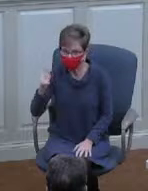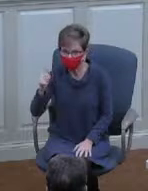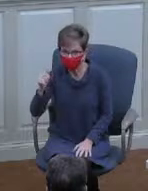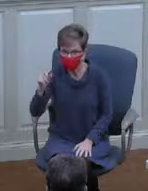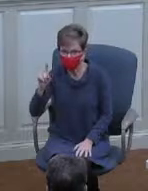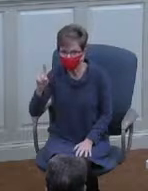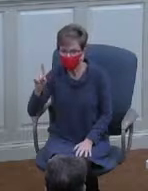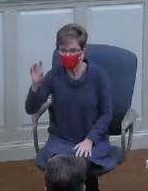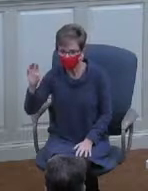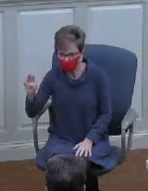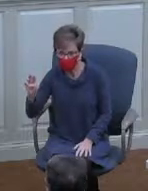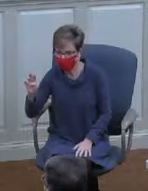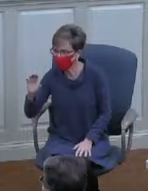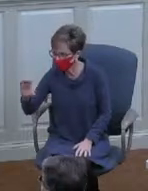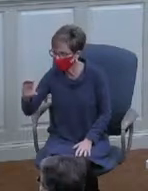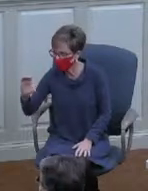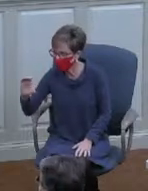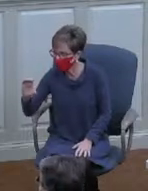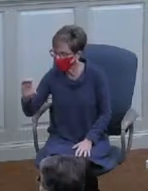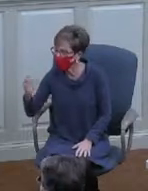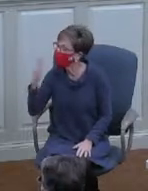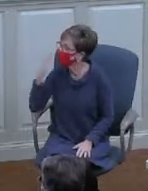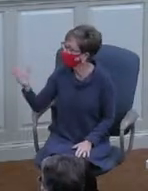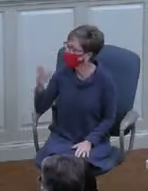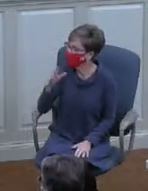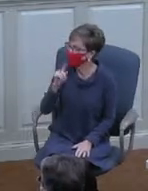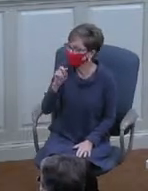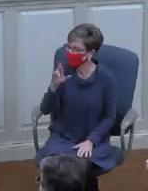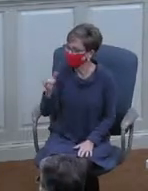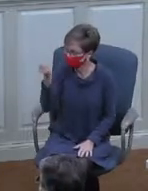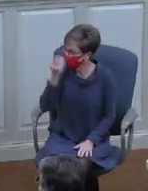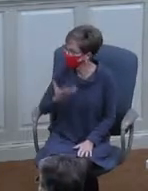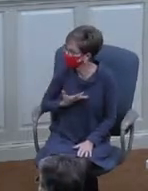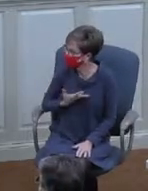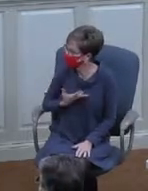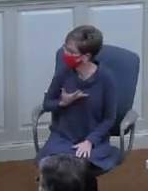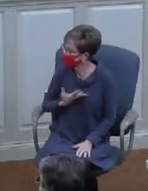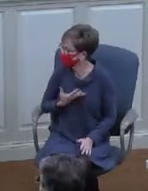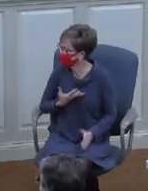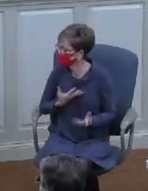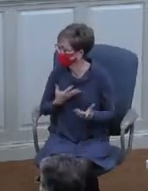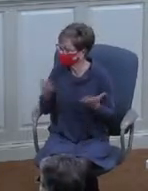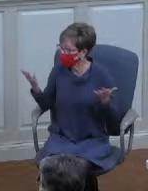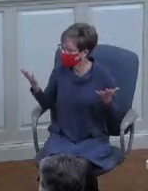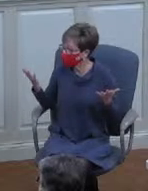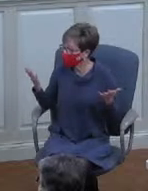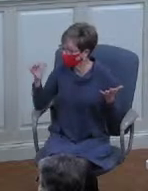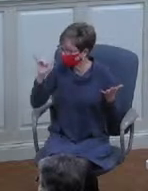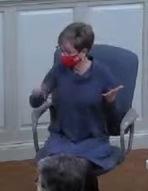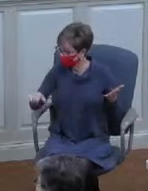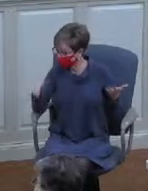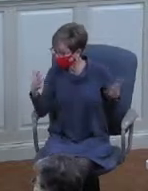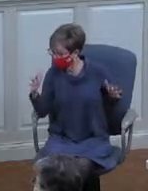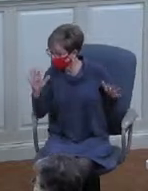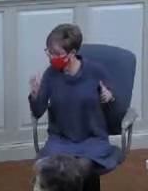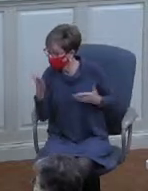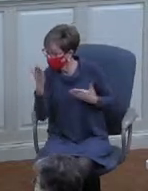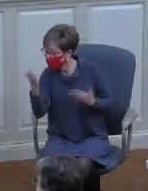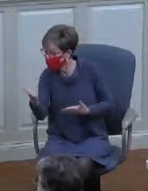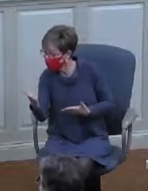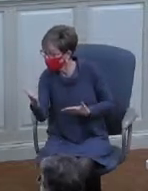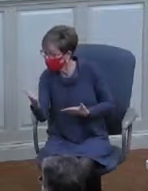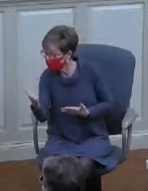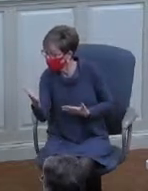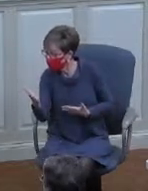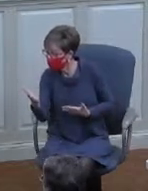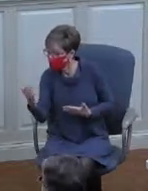61.810.1C. 101C. Thank you. I can't see my cheat notes. We And have what a was the last one? motion. Is that it? It's also property. Read